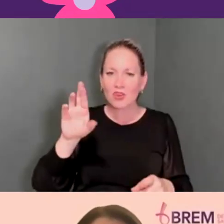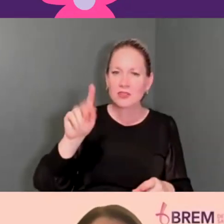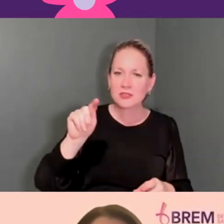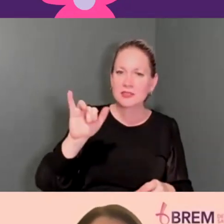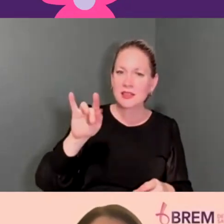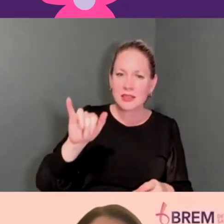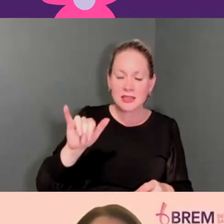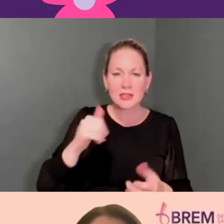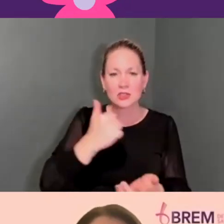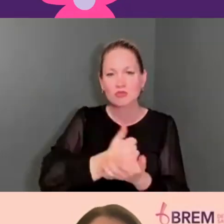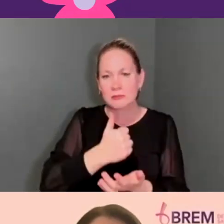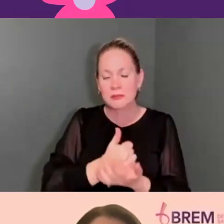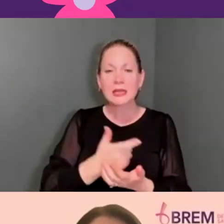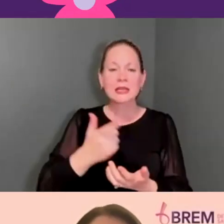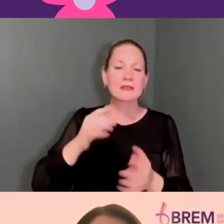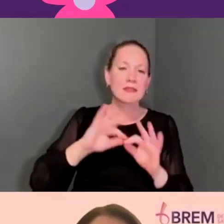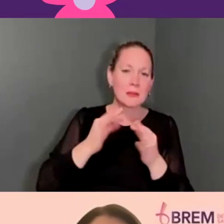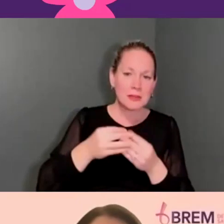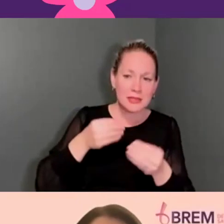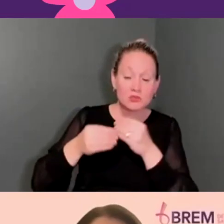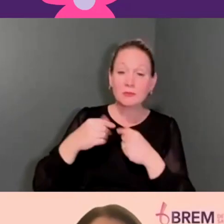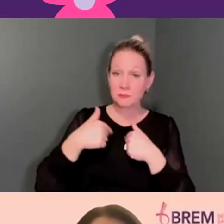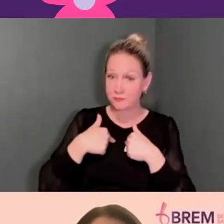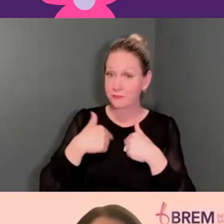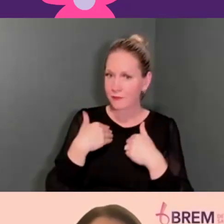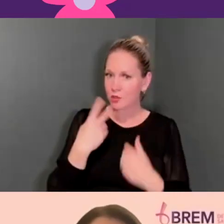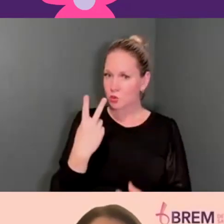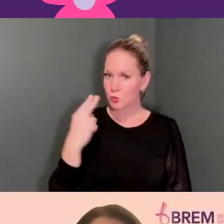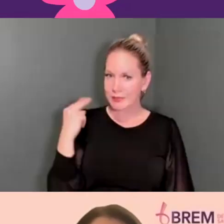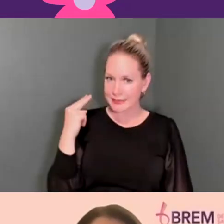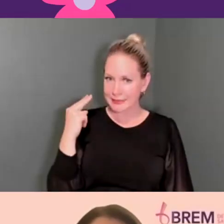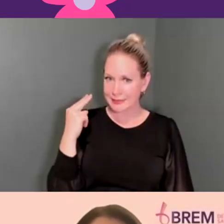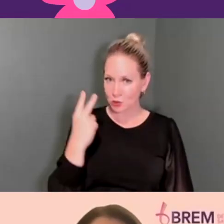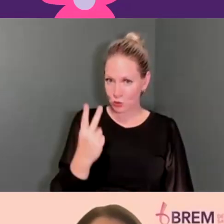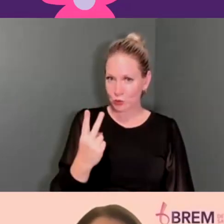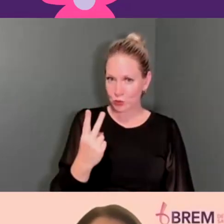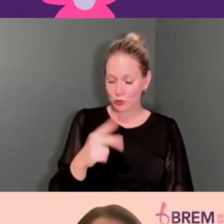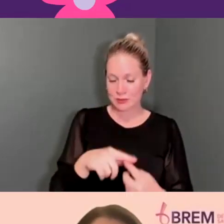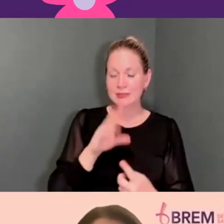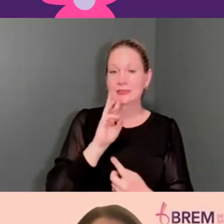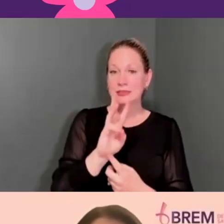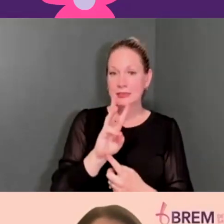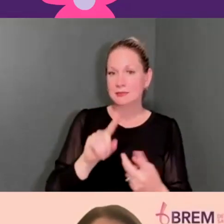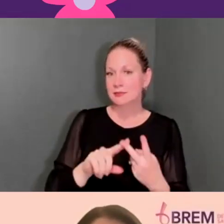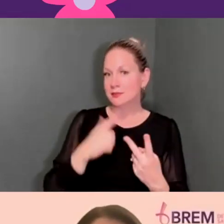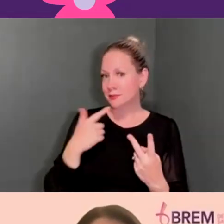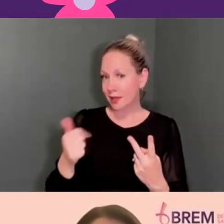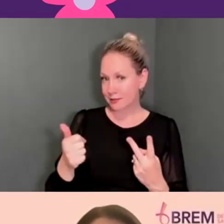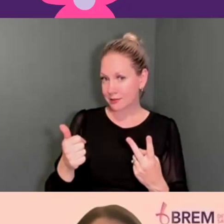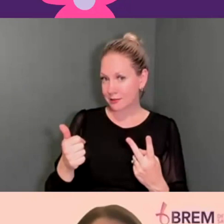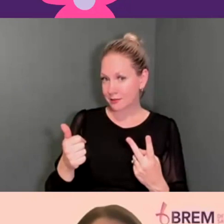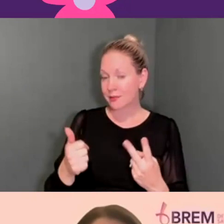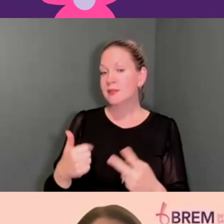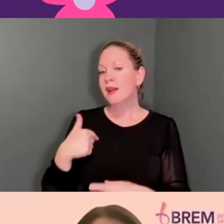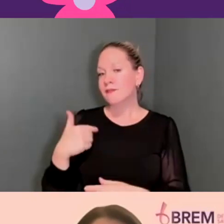if you have a family history. I have two nieces that are 6 and 10 years old, and I have a